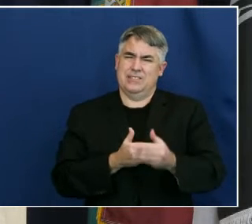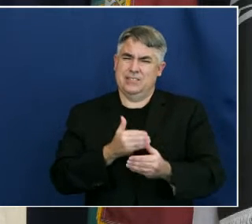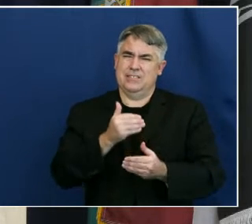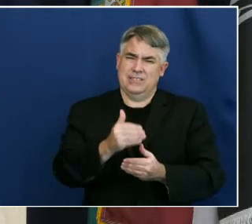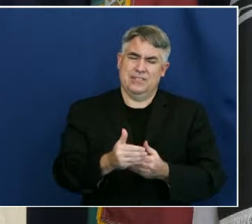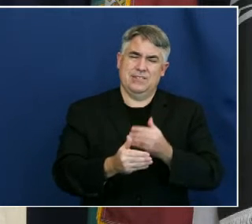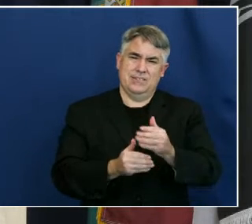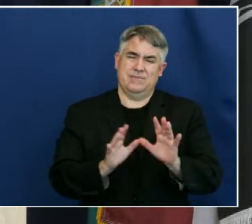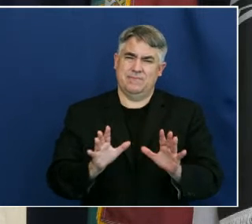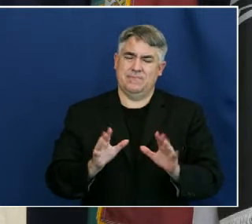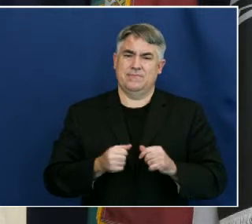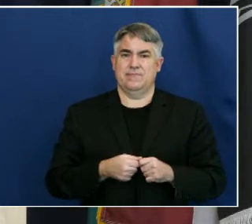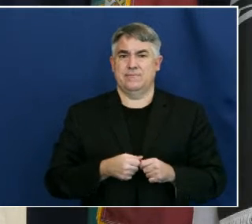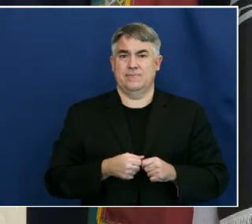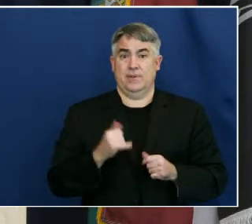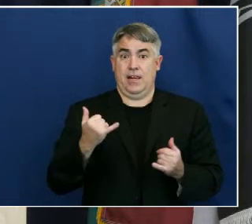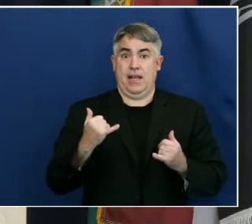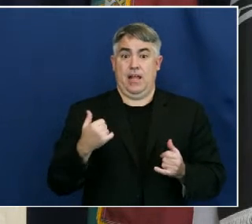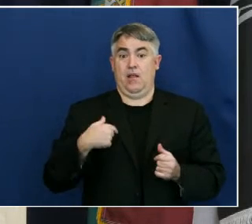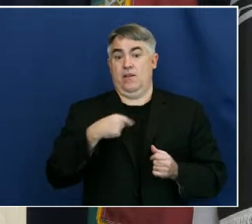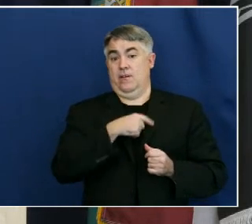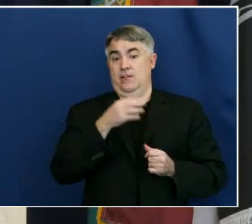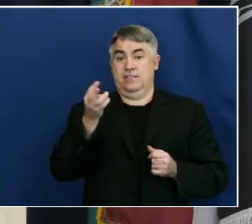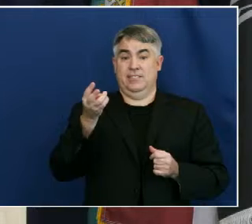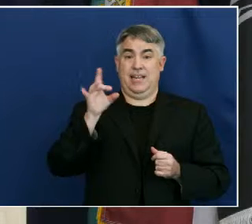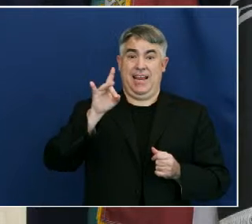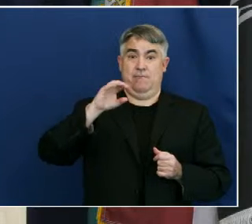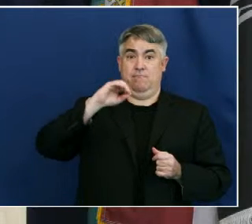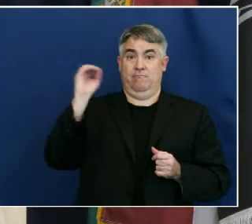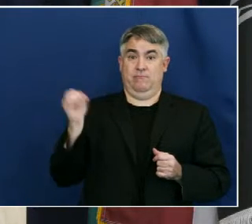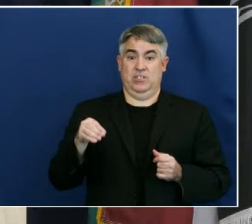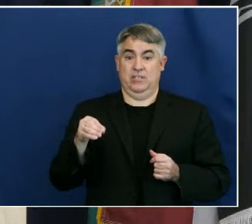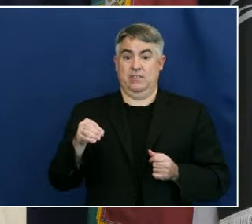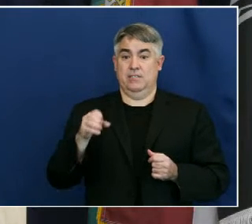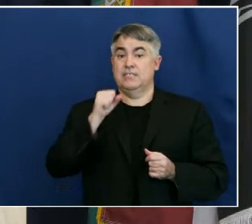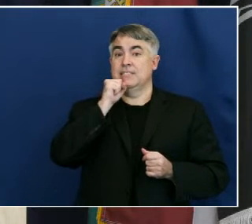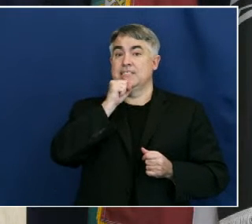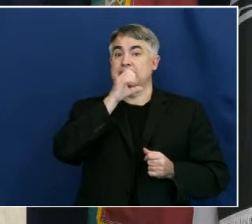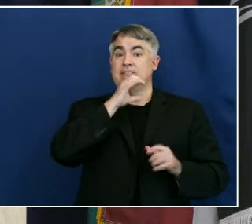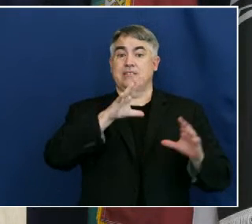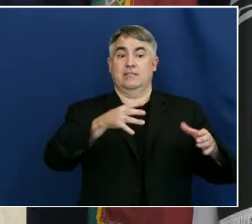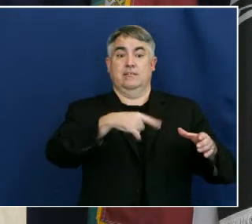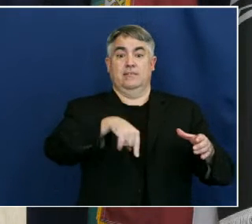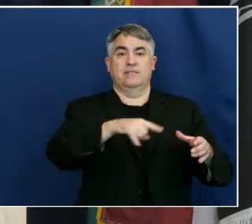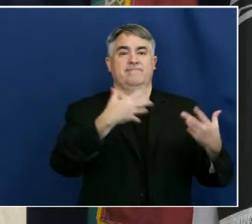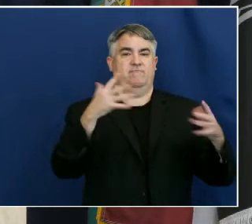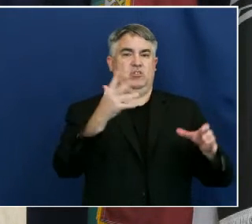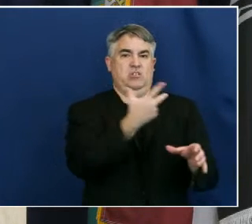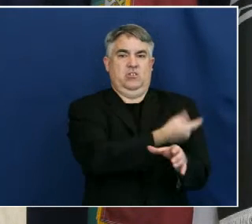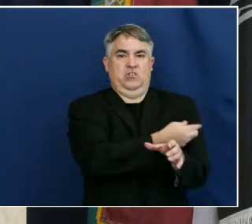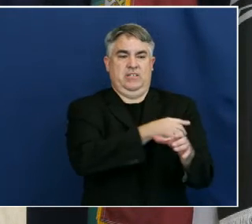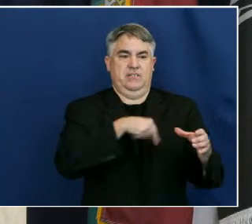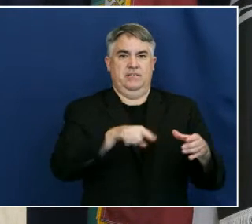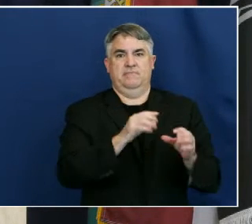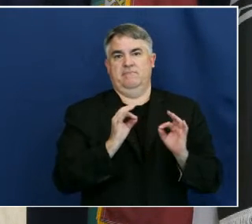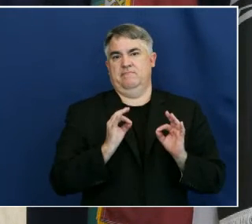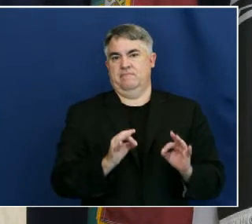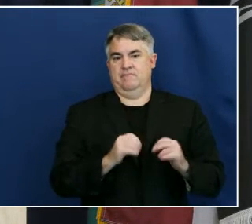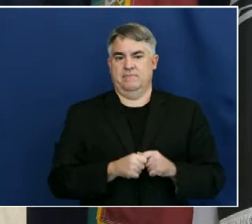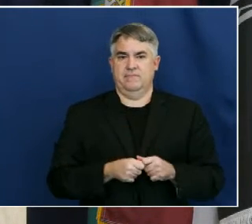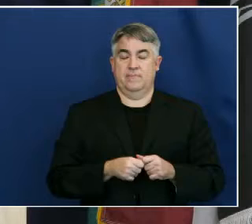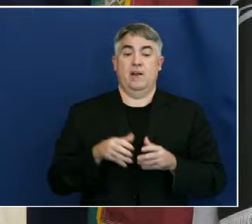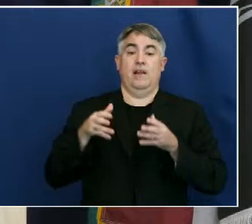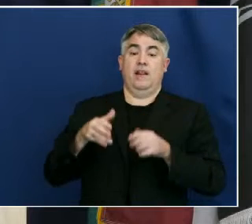about 68% of our seniors. We will continue to make all of our sites available to seniors. About 165,000 remain. And